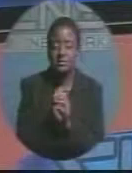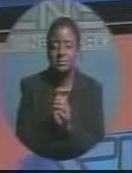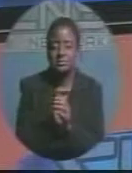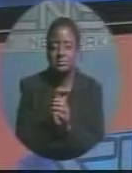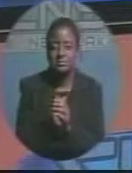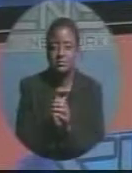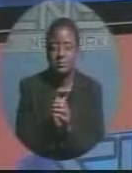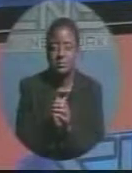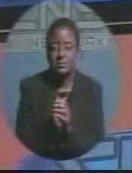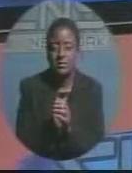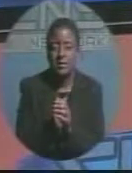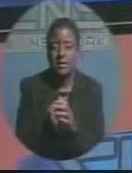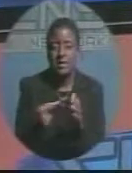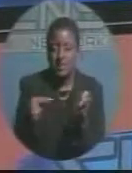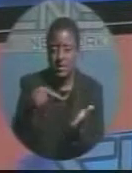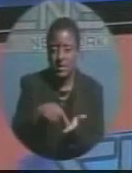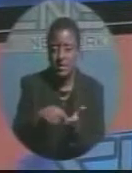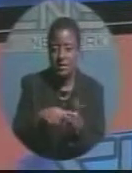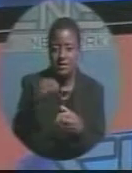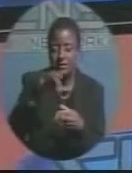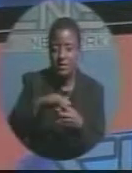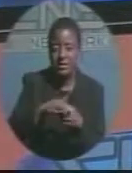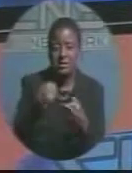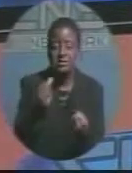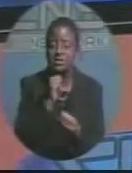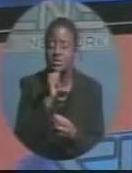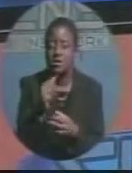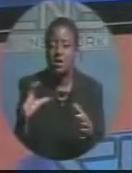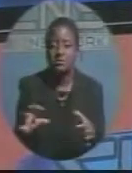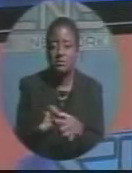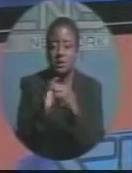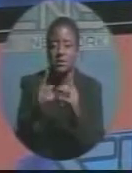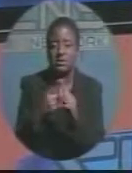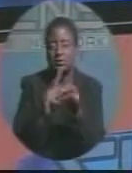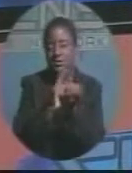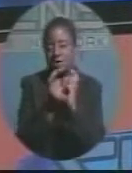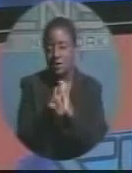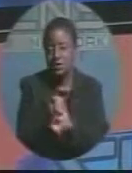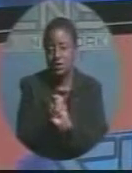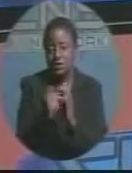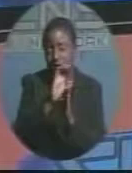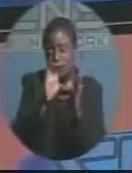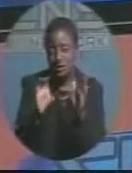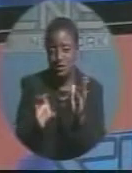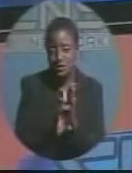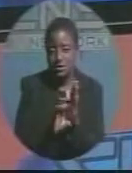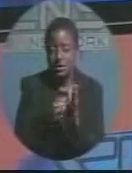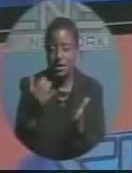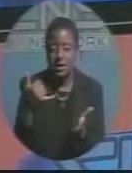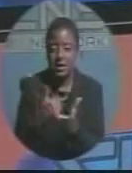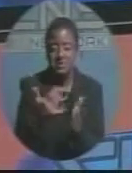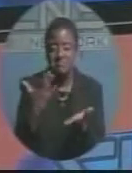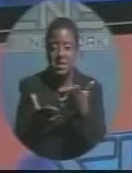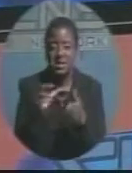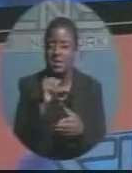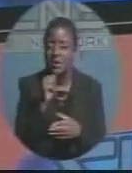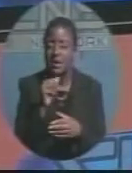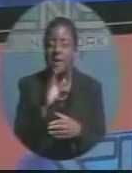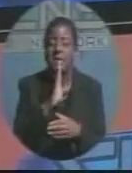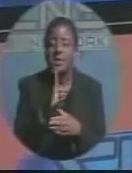Act and this particular vote has nothing to do with amending the Constitution, it technically may not be considered a